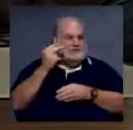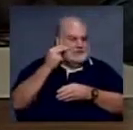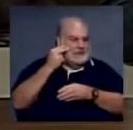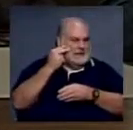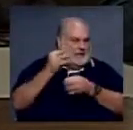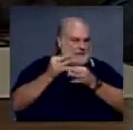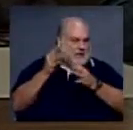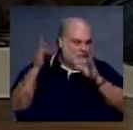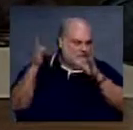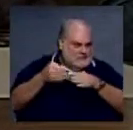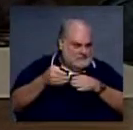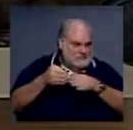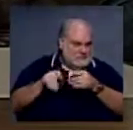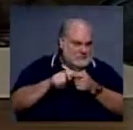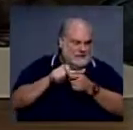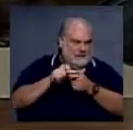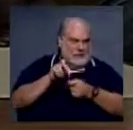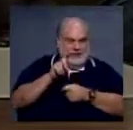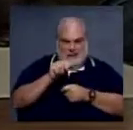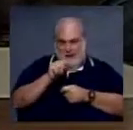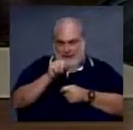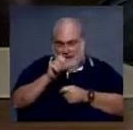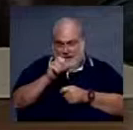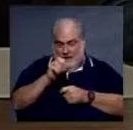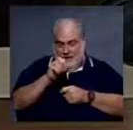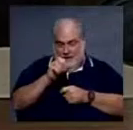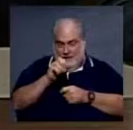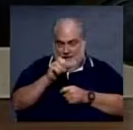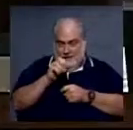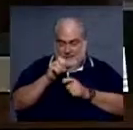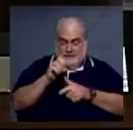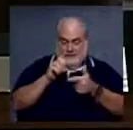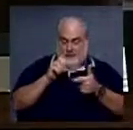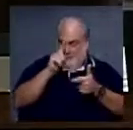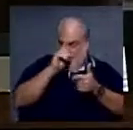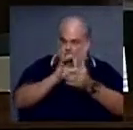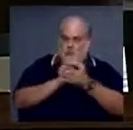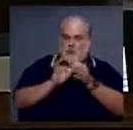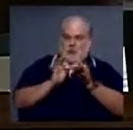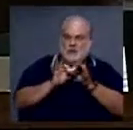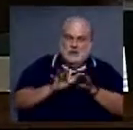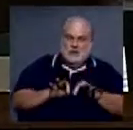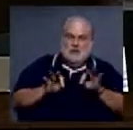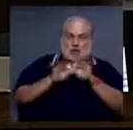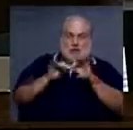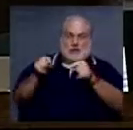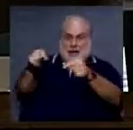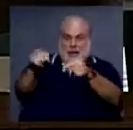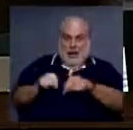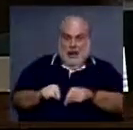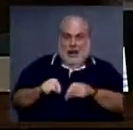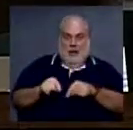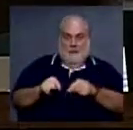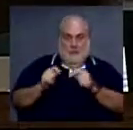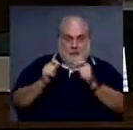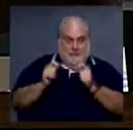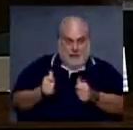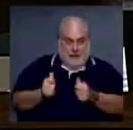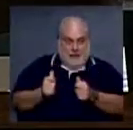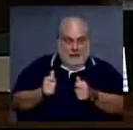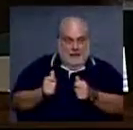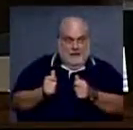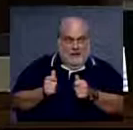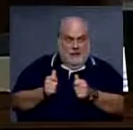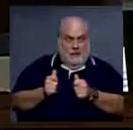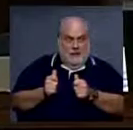narrowed down. Well, I think the situation is a little bit more urgent now for him to come. And